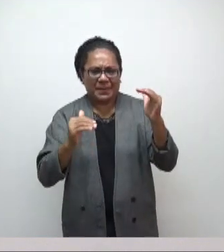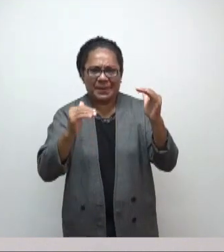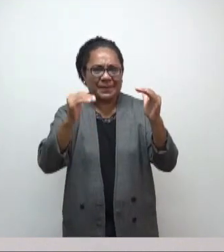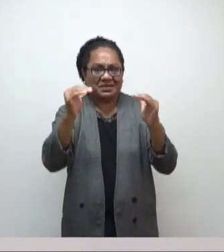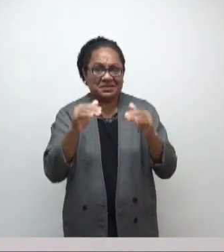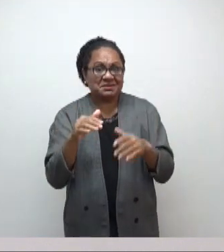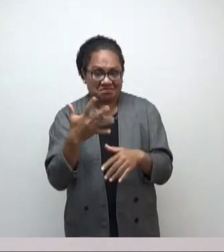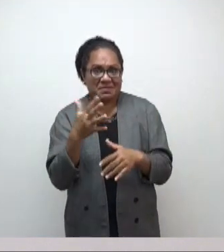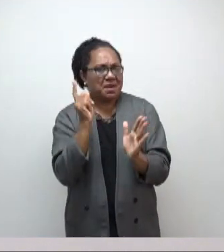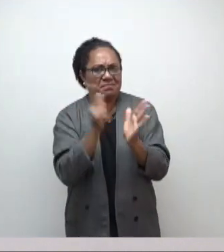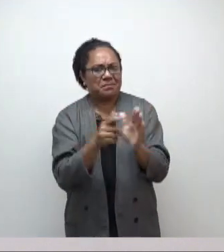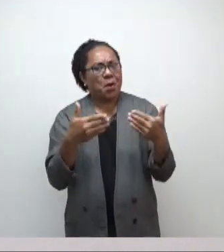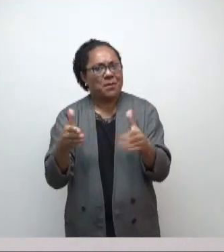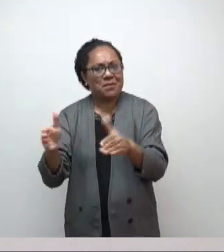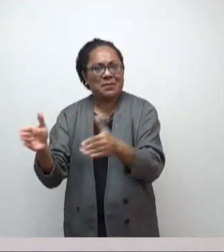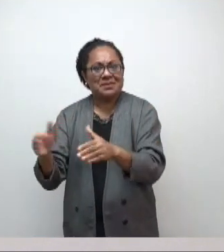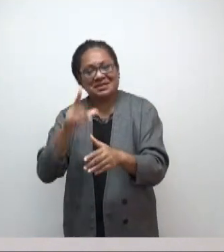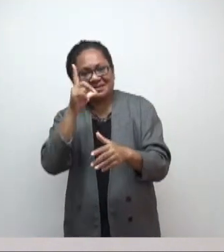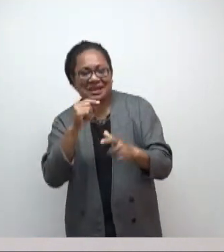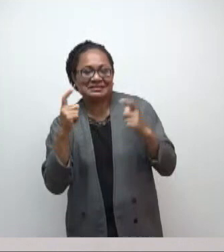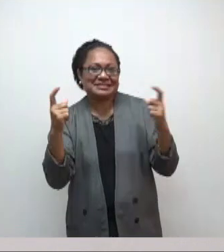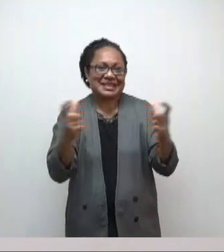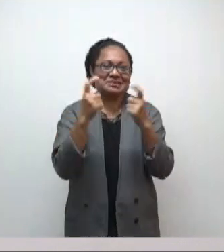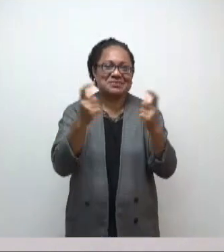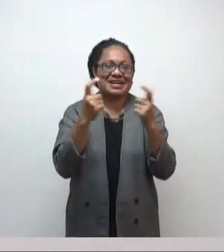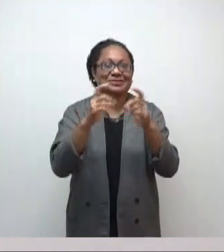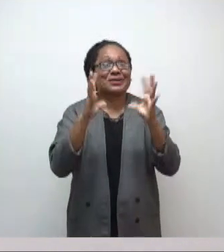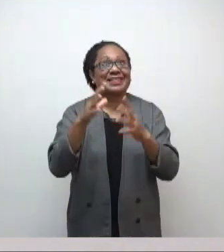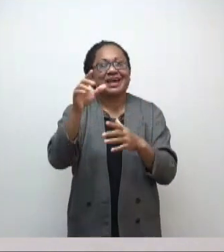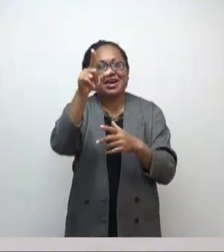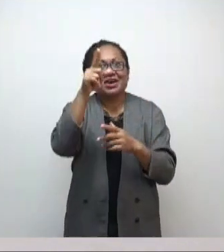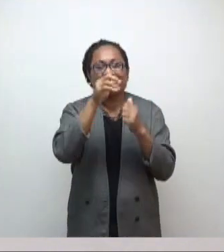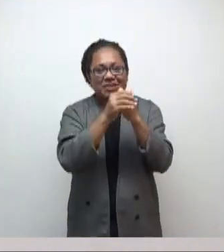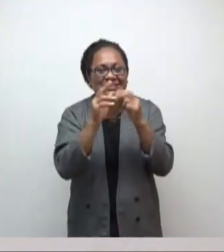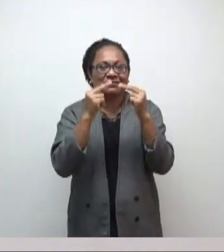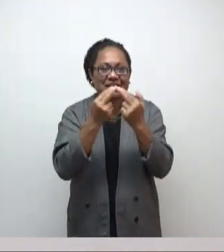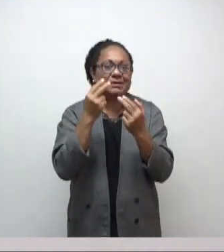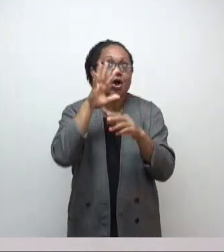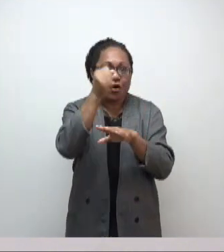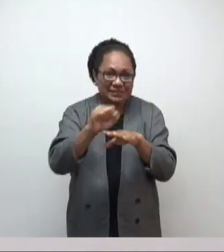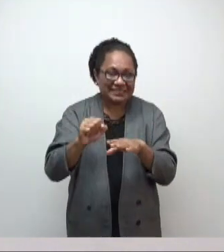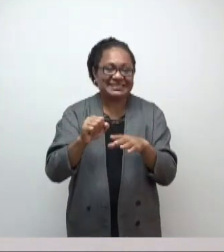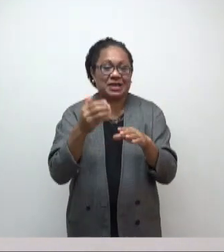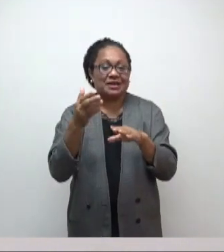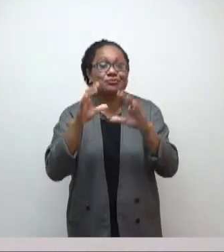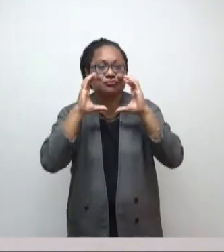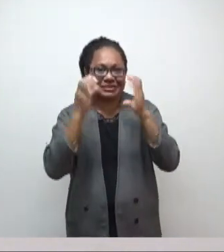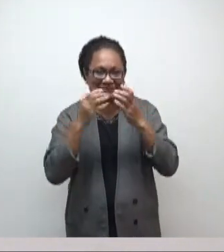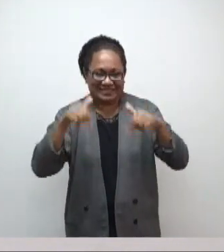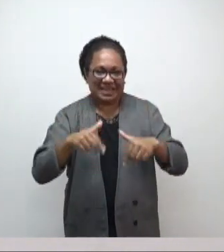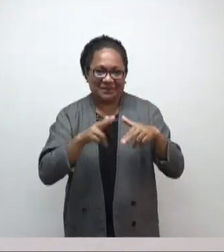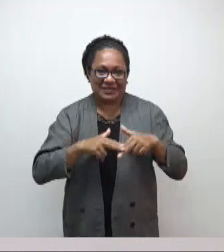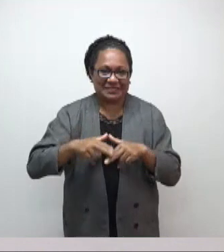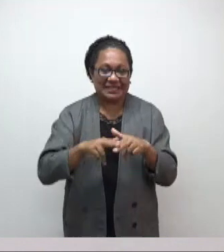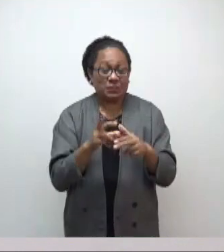in Fiji with our friends from around the world. In fact, we are looking at reopening as soon as it's November. While